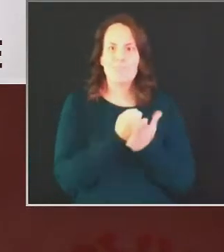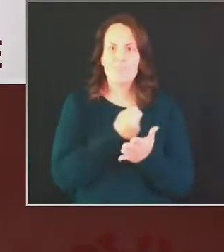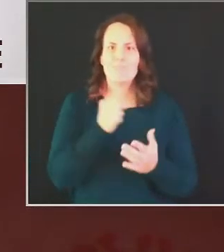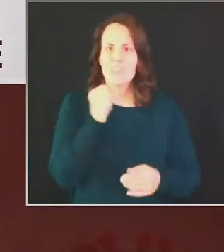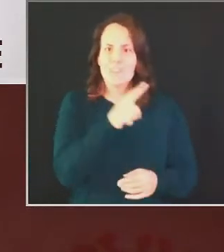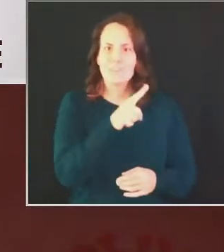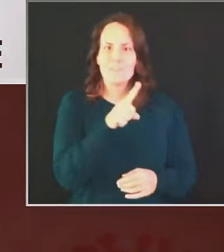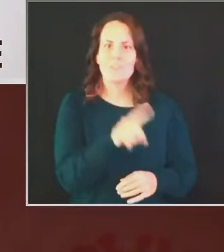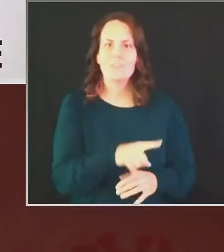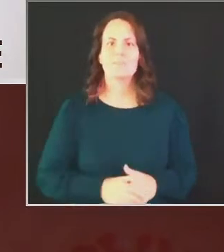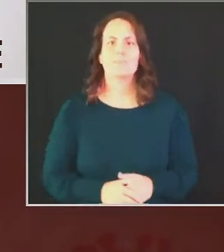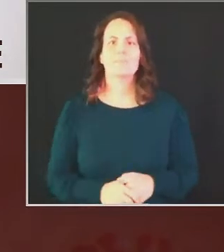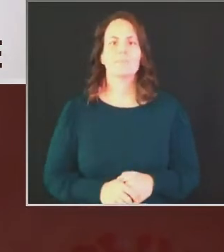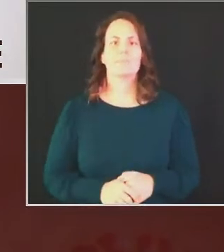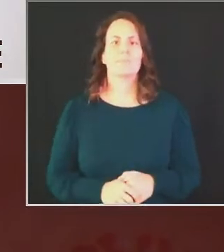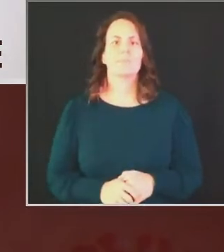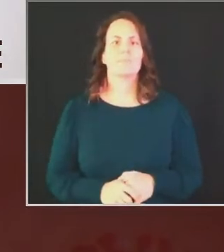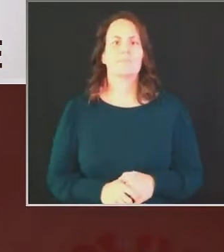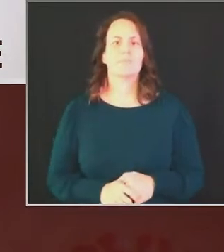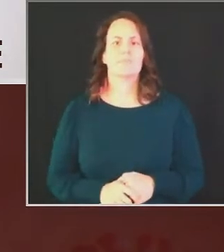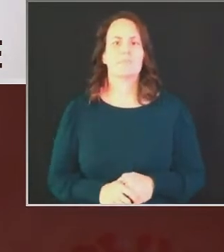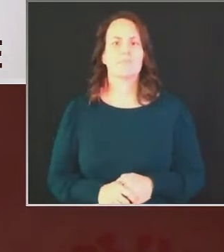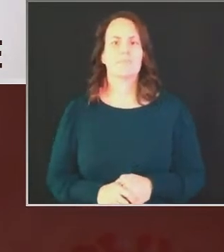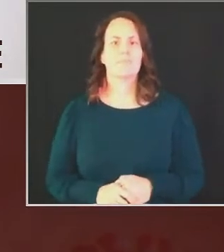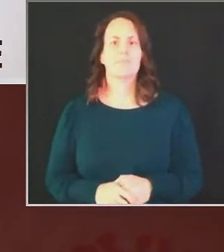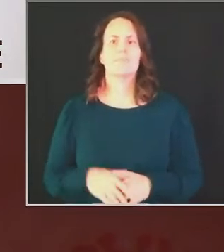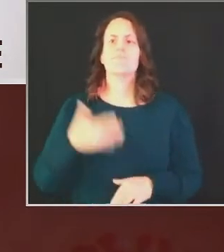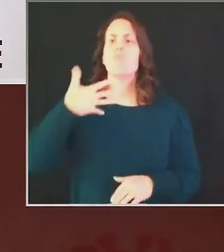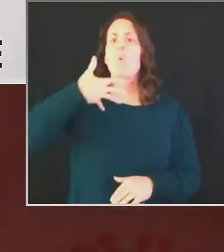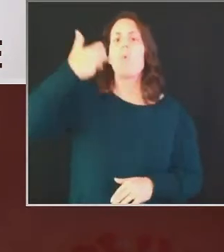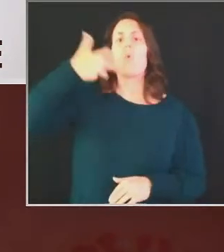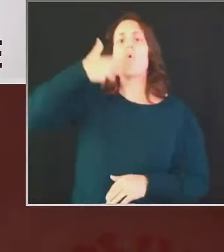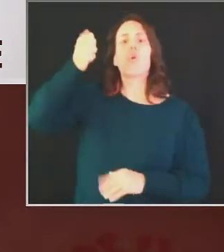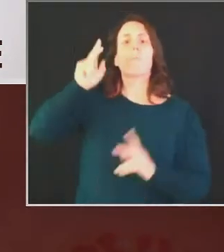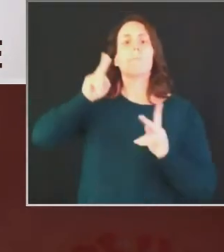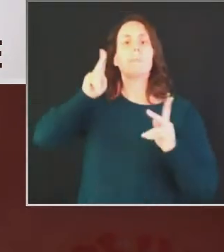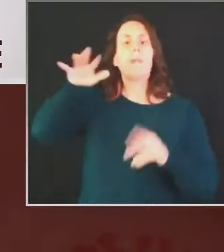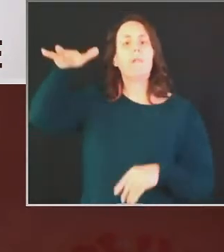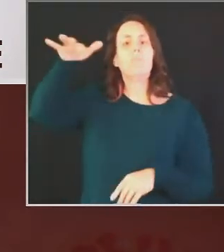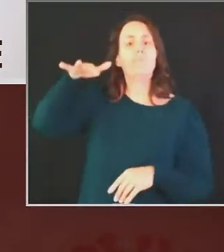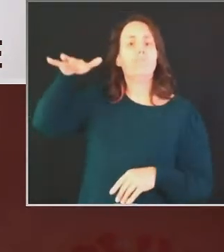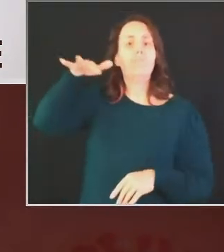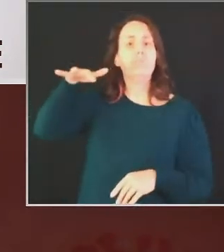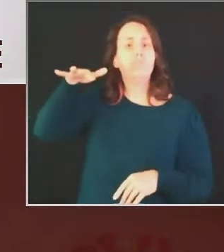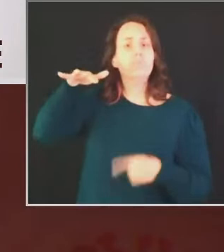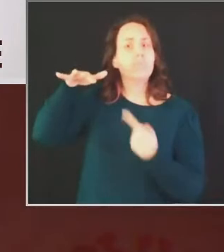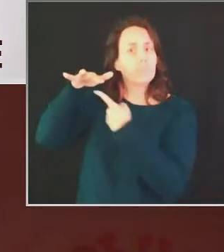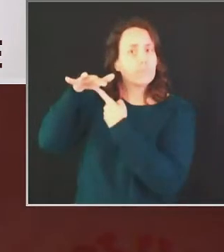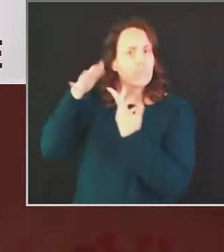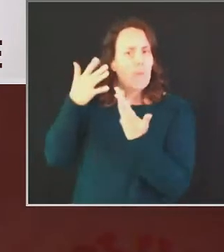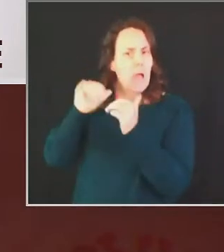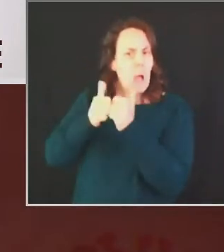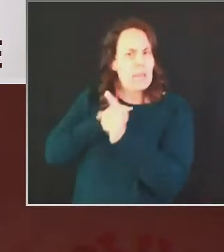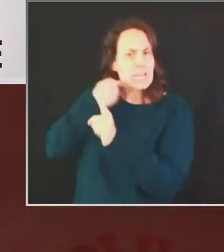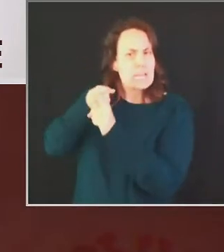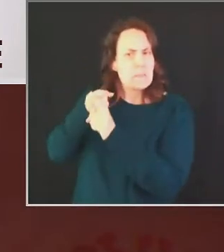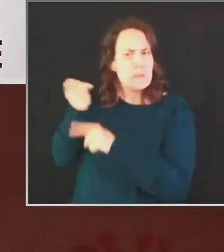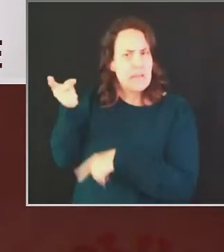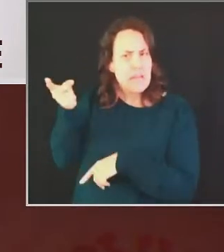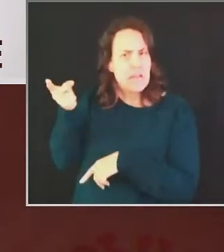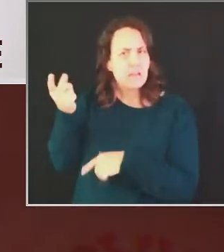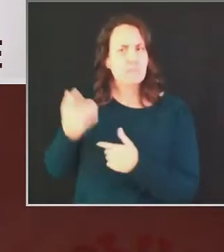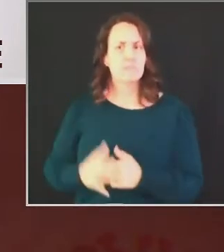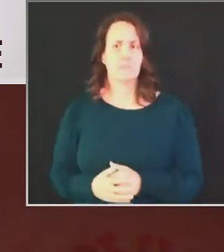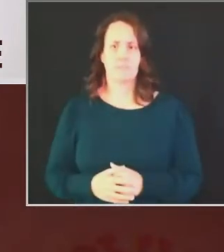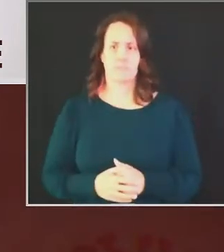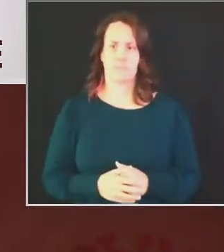elderly population, and I'm hearing some reports about some of the people that were